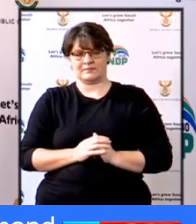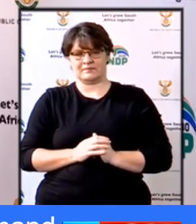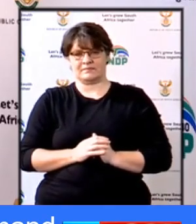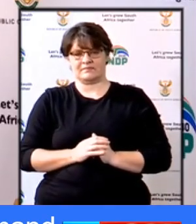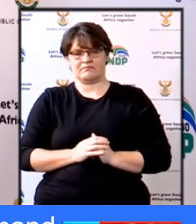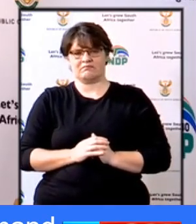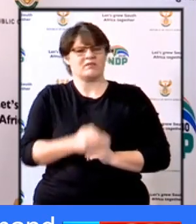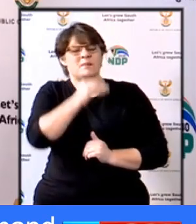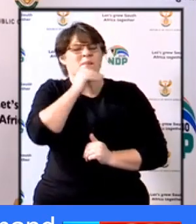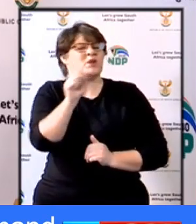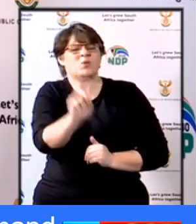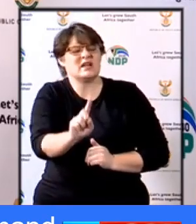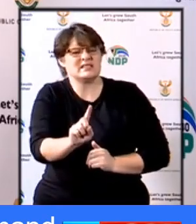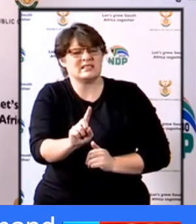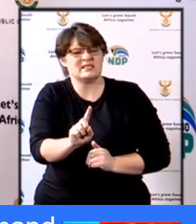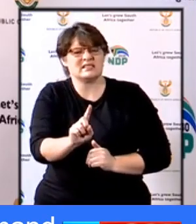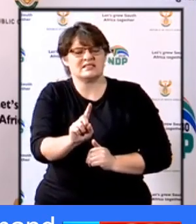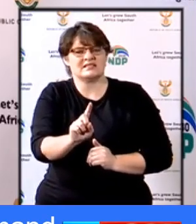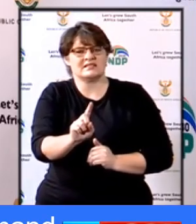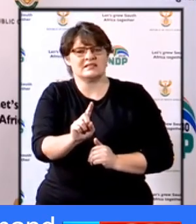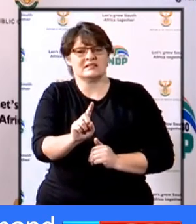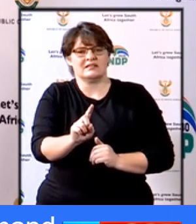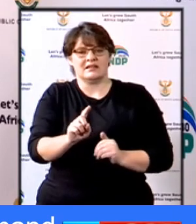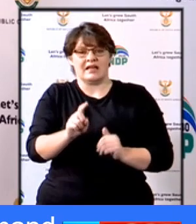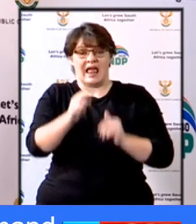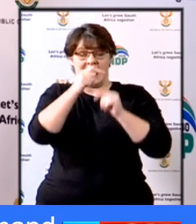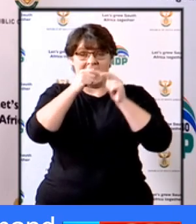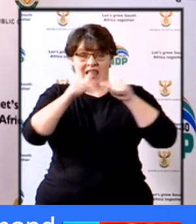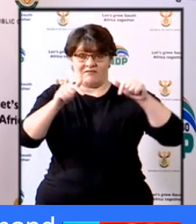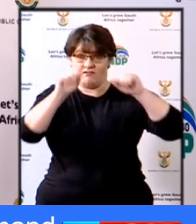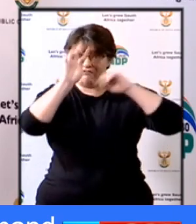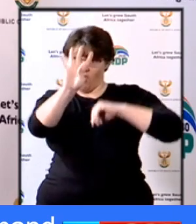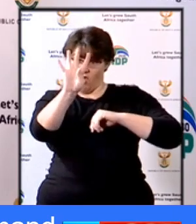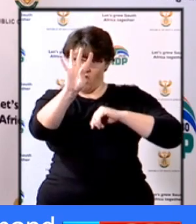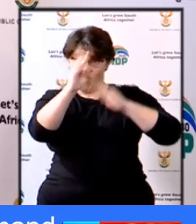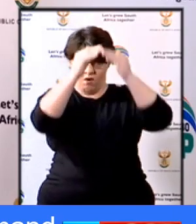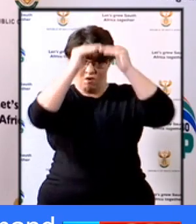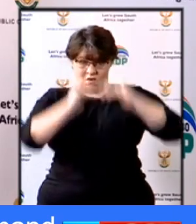Which implies certain adjustments to our level 4 regulations.